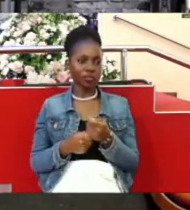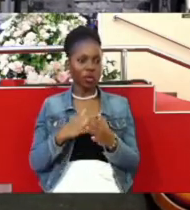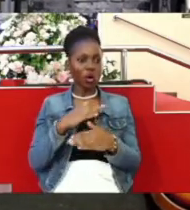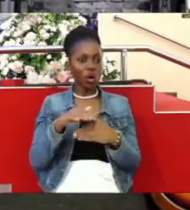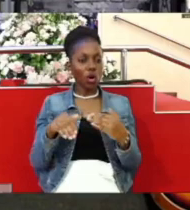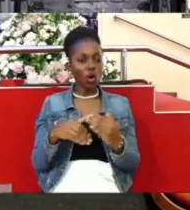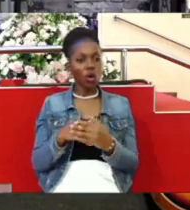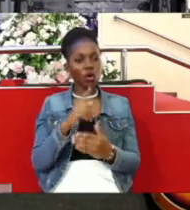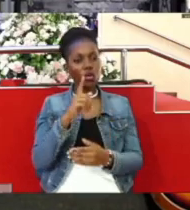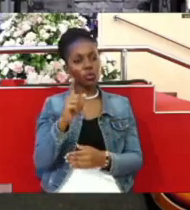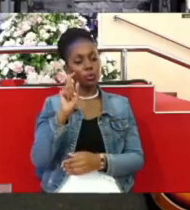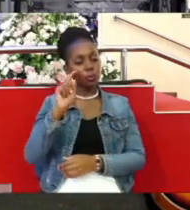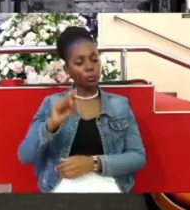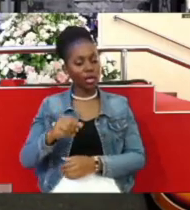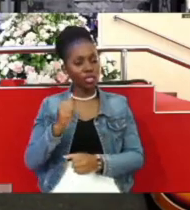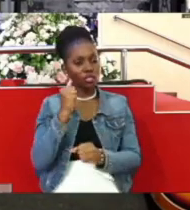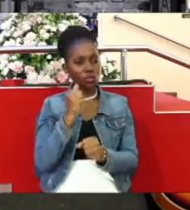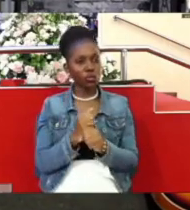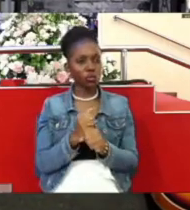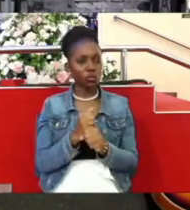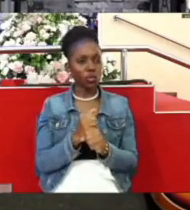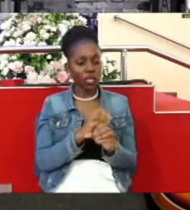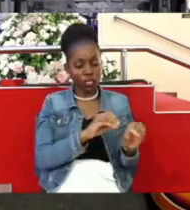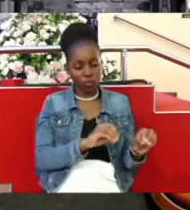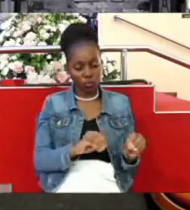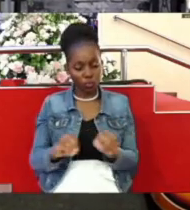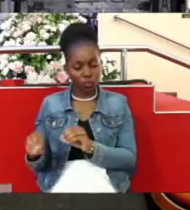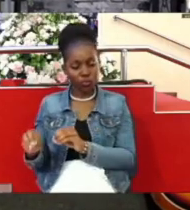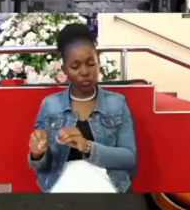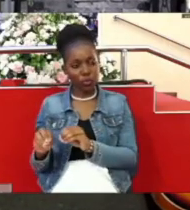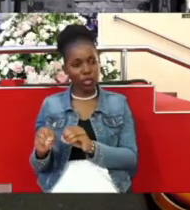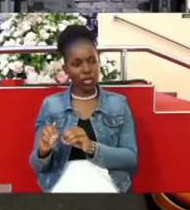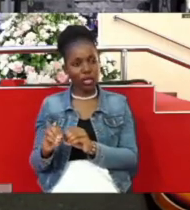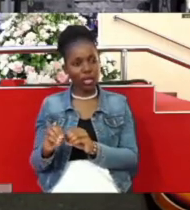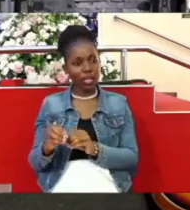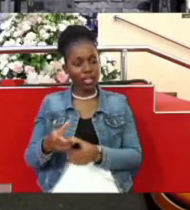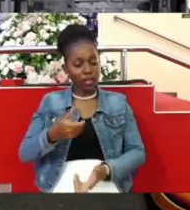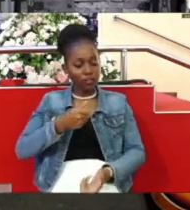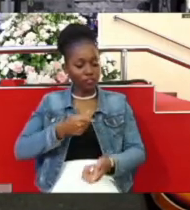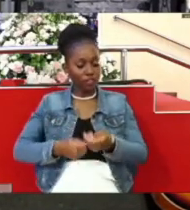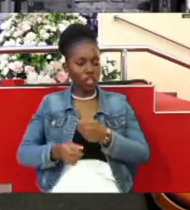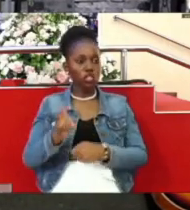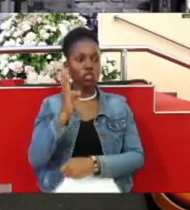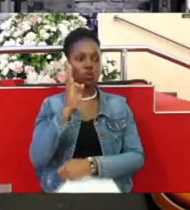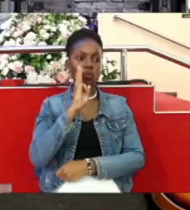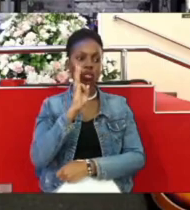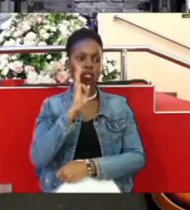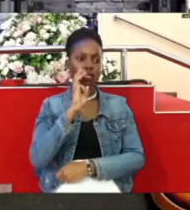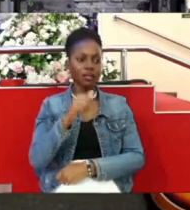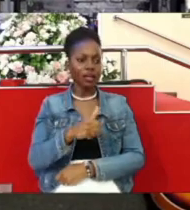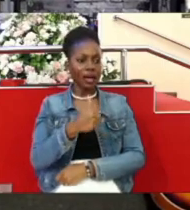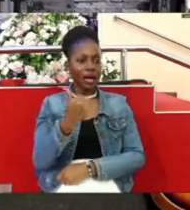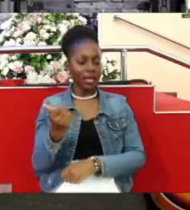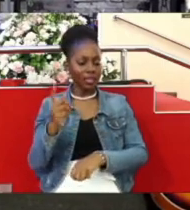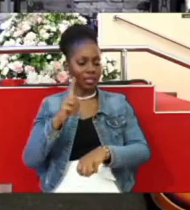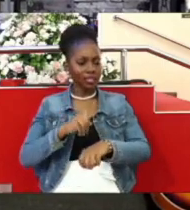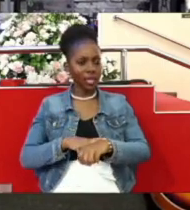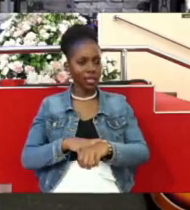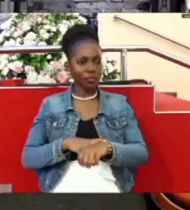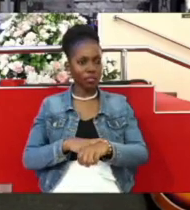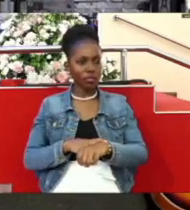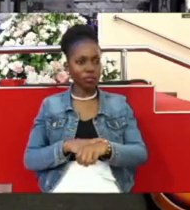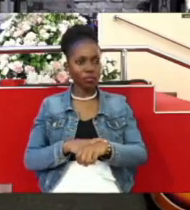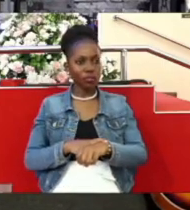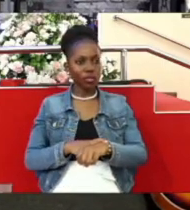and and get water from there. Ila natakikana ni ukaenda pale ukachote maji. Some other times you will be required